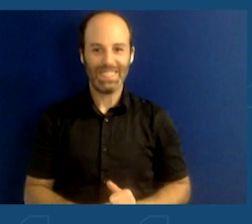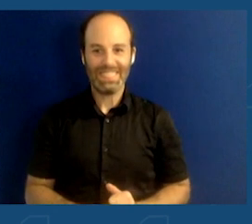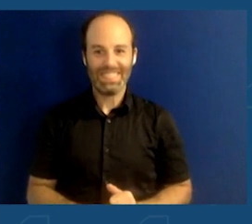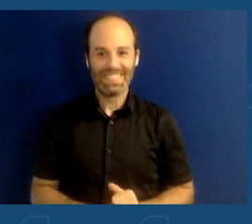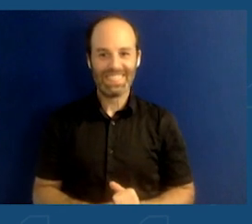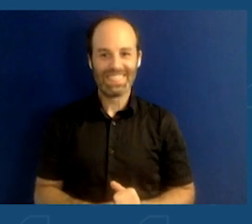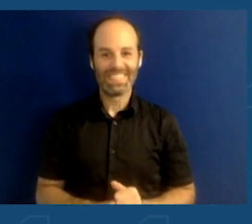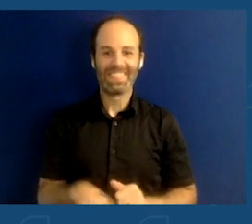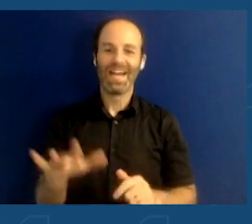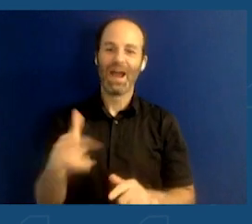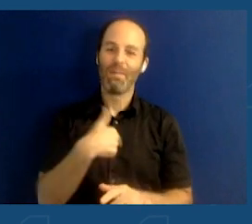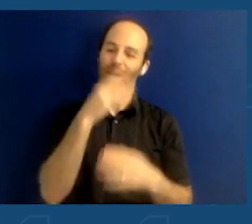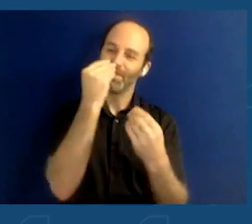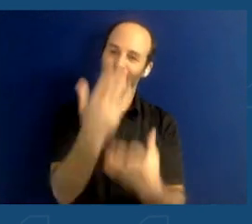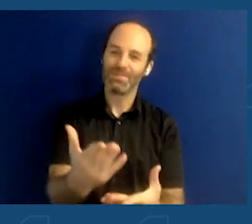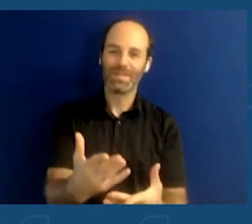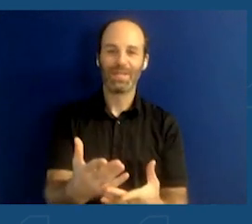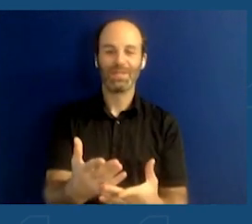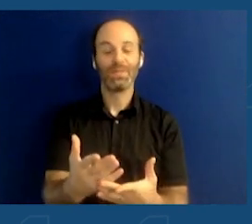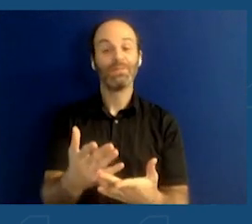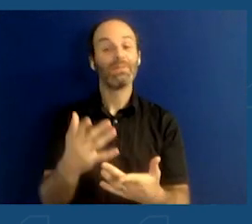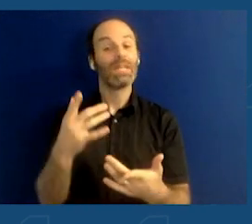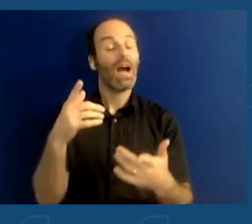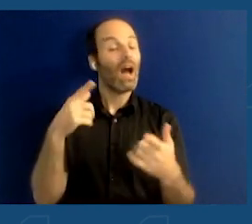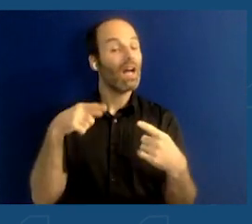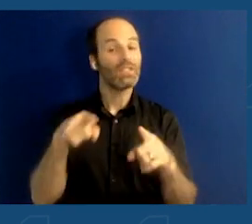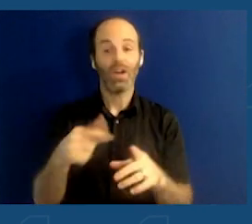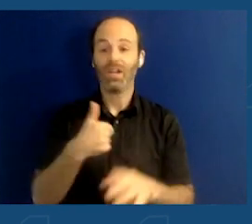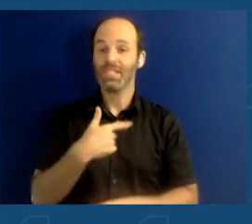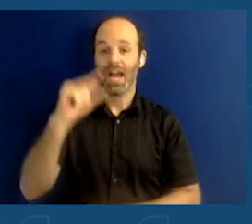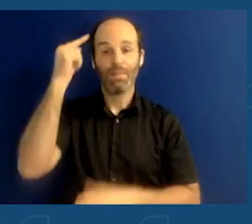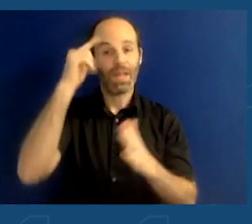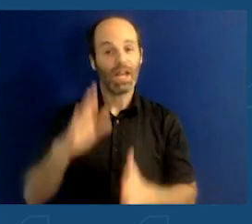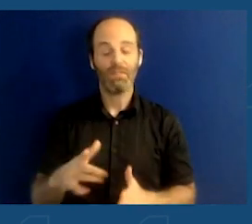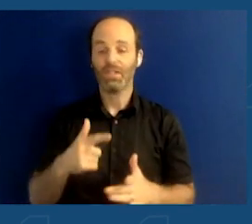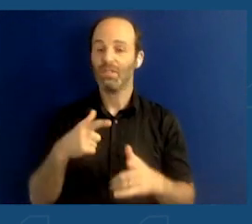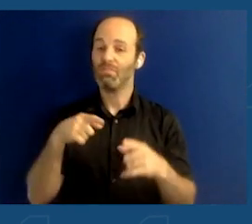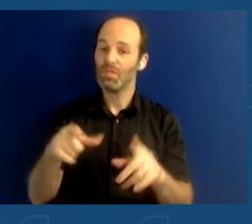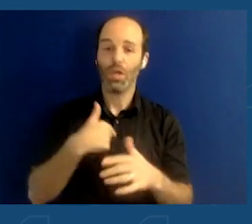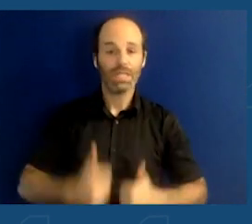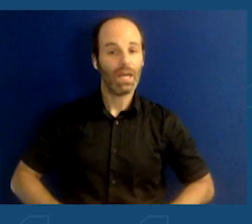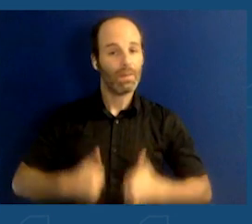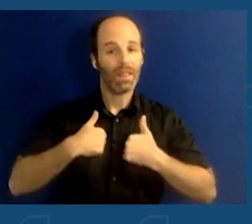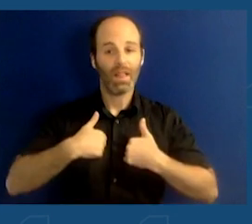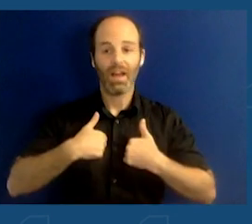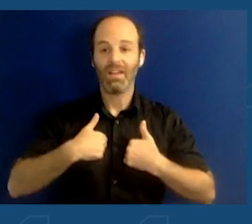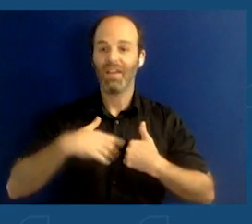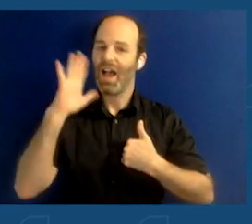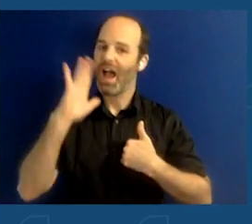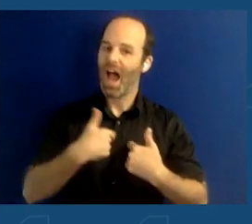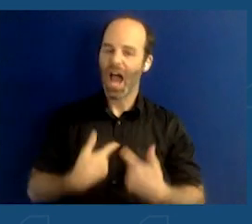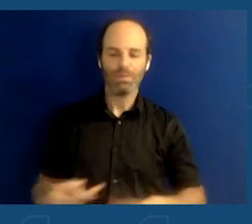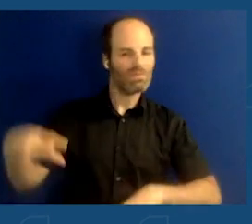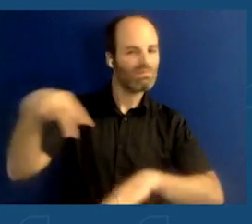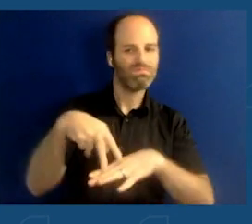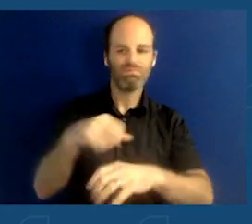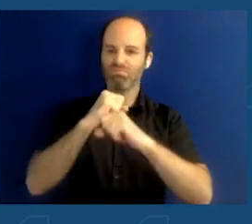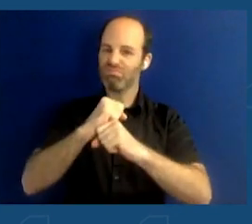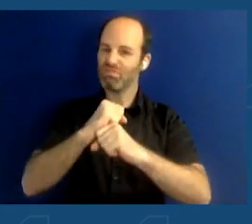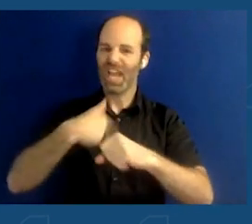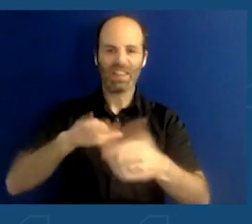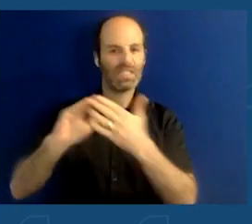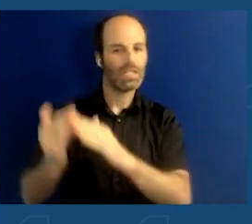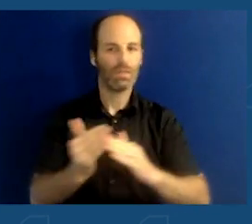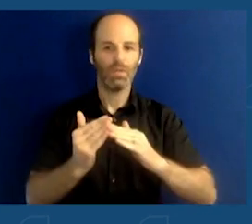But I will tell you, as long as I'm your governor, as long as I have a breath in my body, I will stand to protect this community and honor